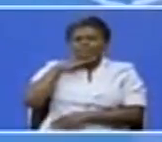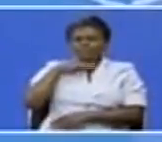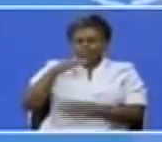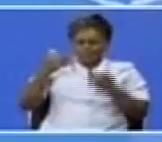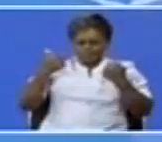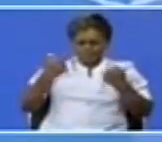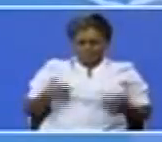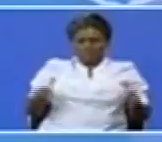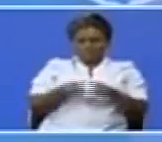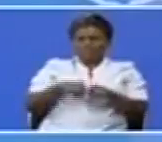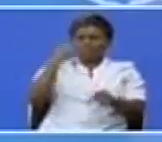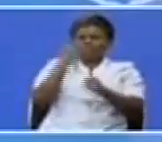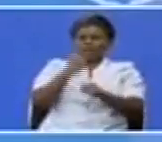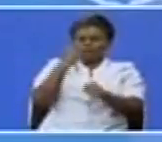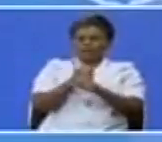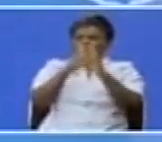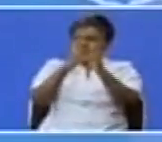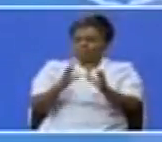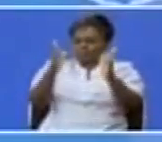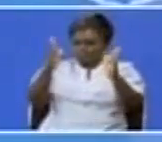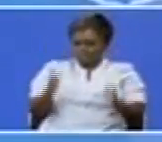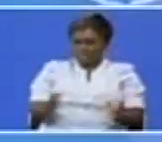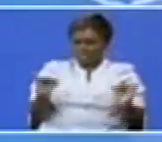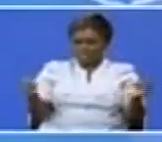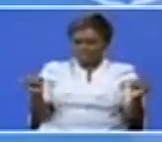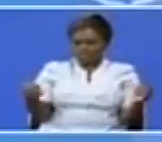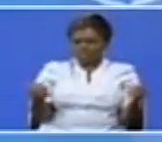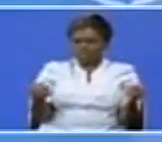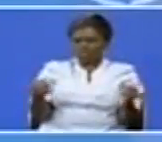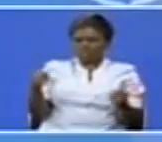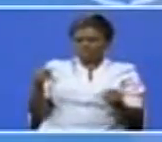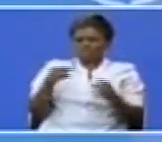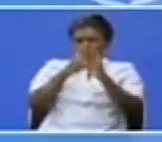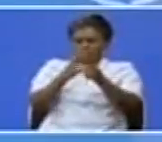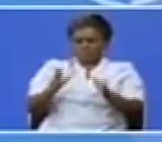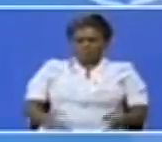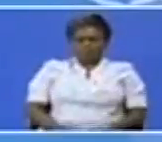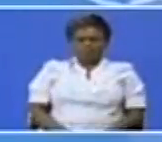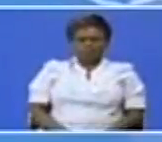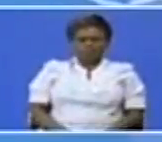personality, having also worked as a reporter and news presenter within the Voice of Germany.